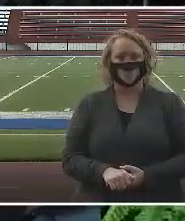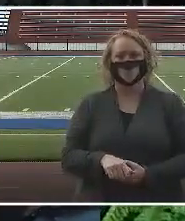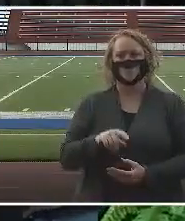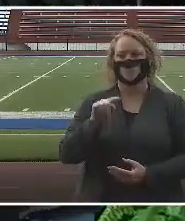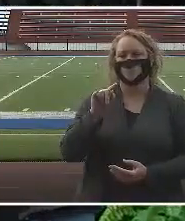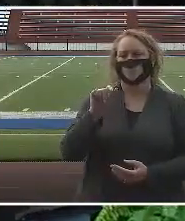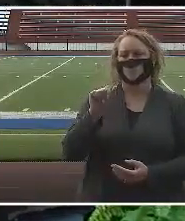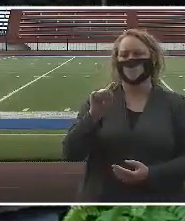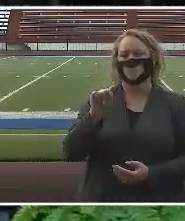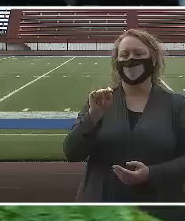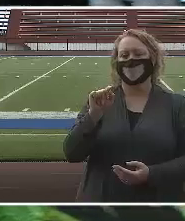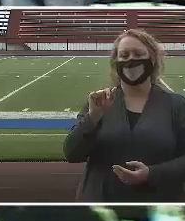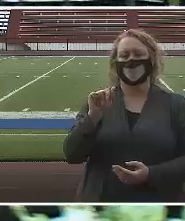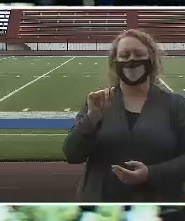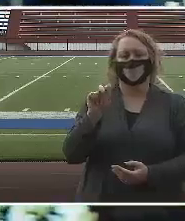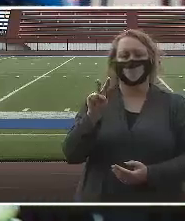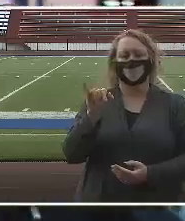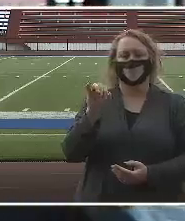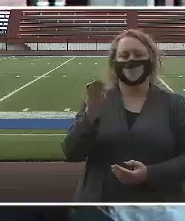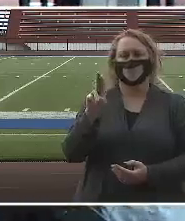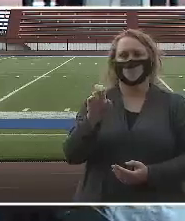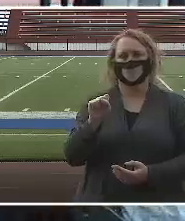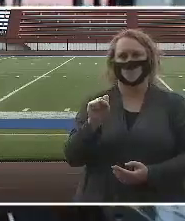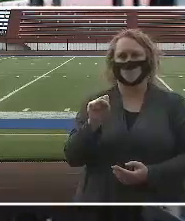Jatavius McGee.